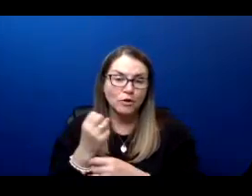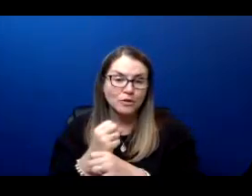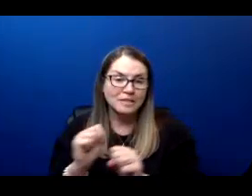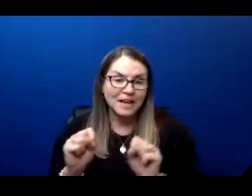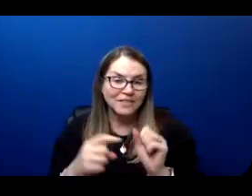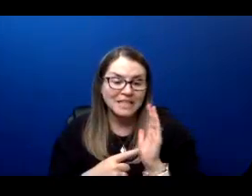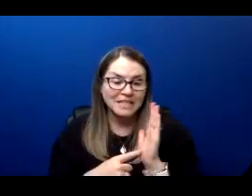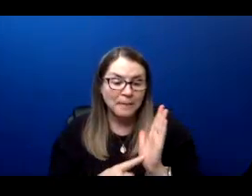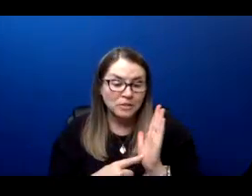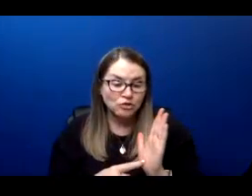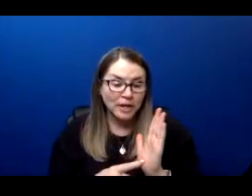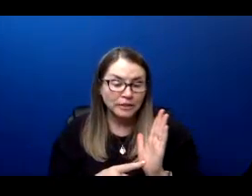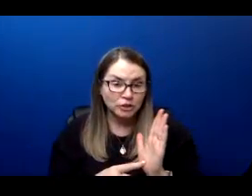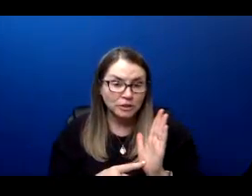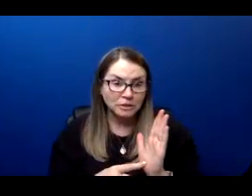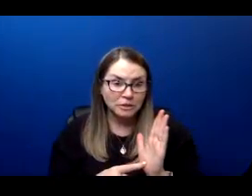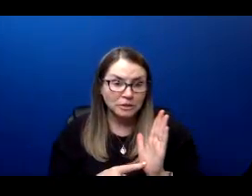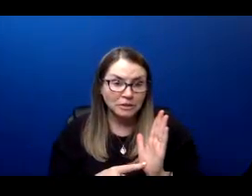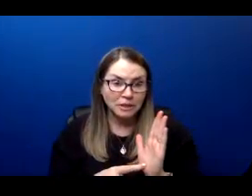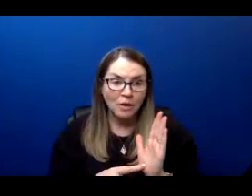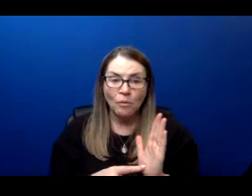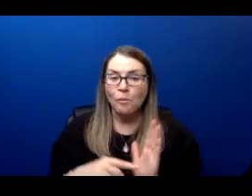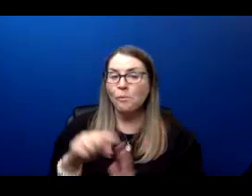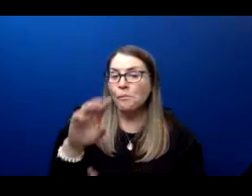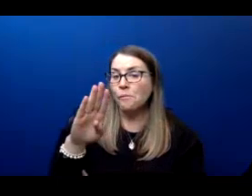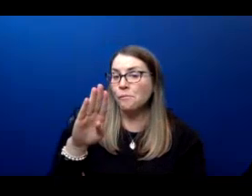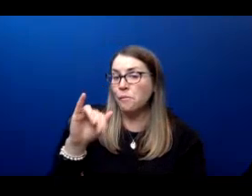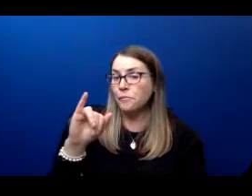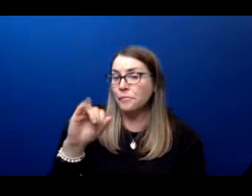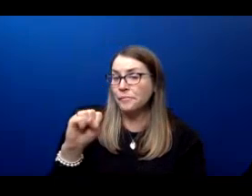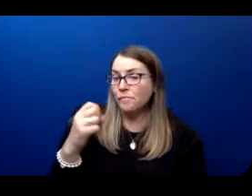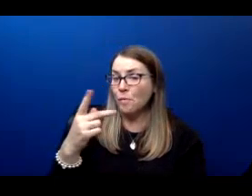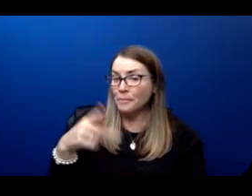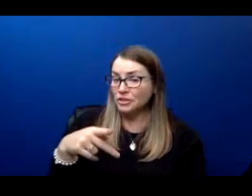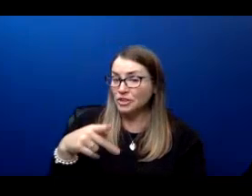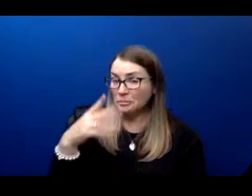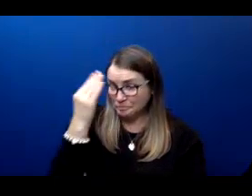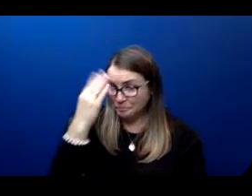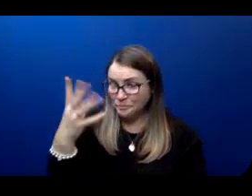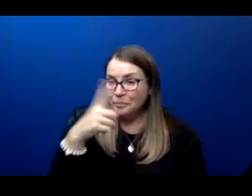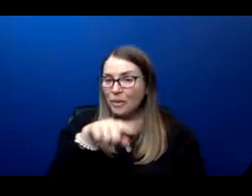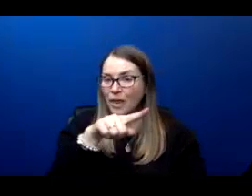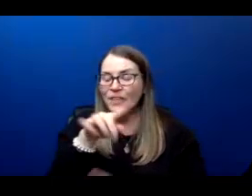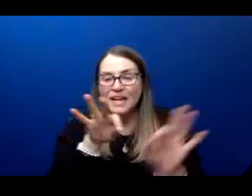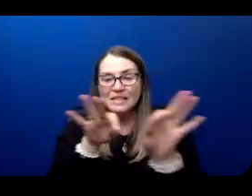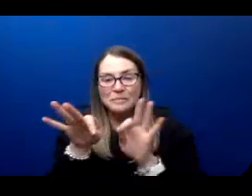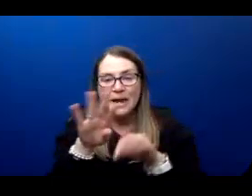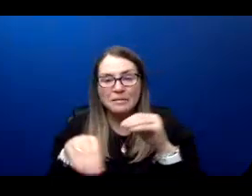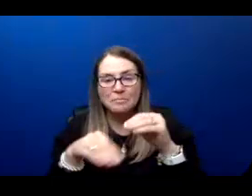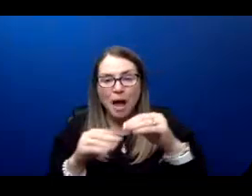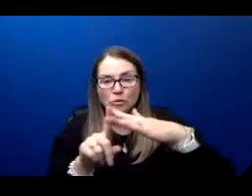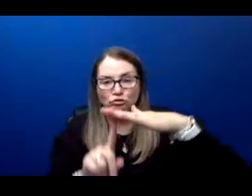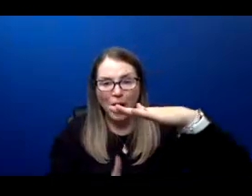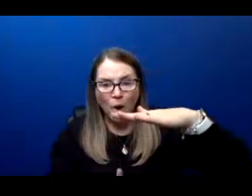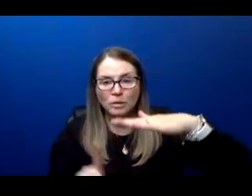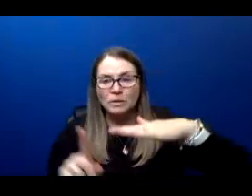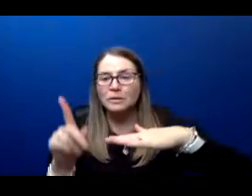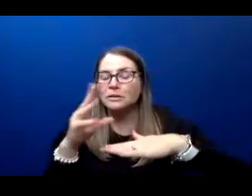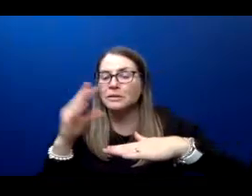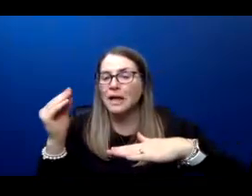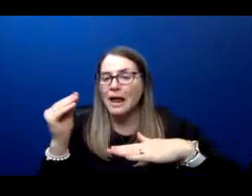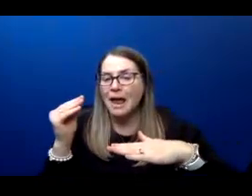demonstrations. And they talked about, Bishop Bonnie, how water issues and drowning in particular are the leading causes of fatalities